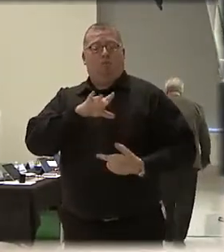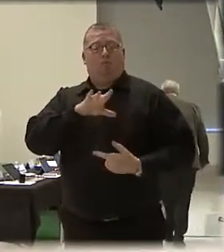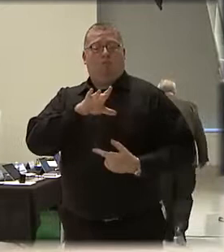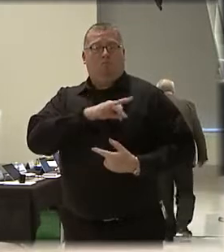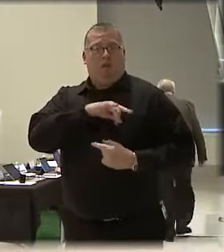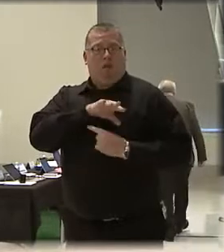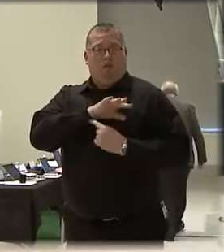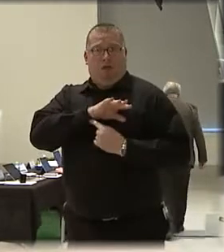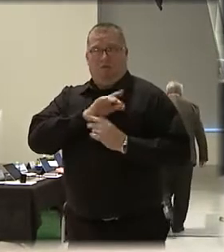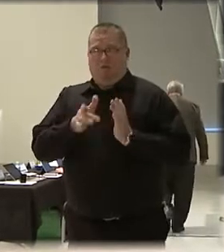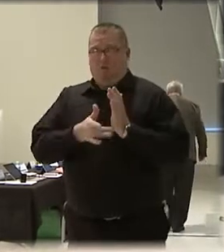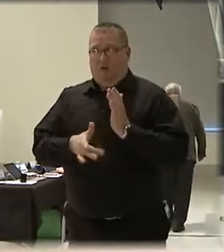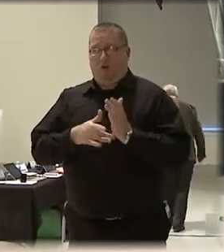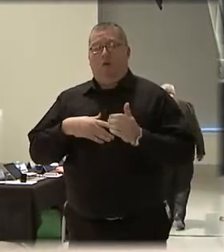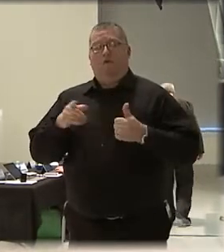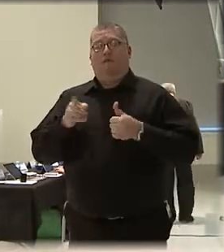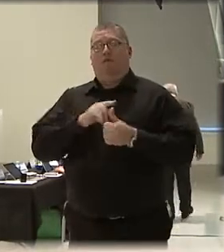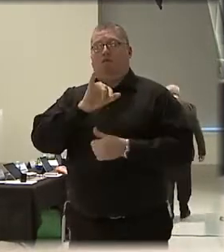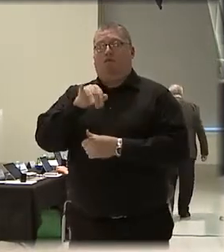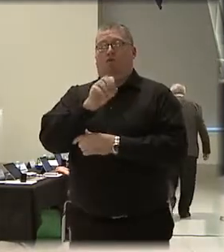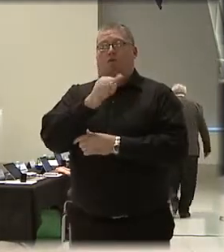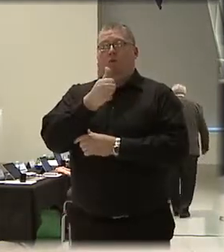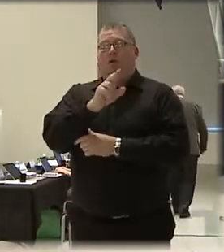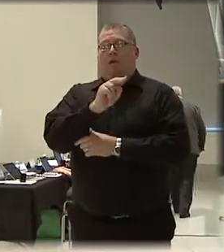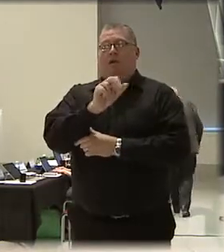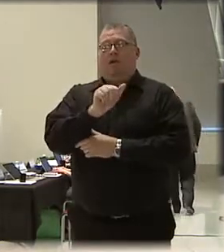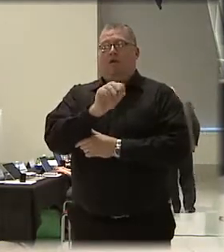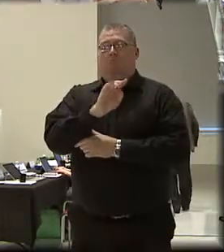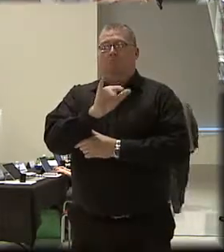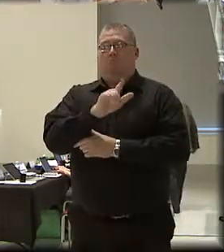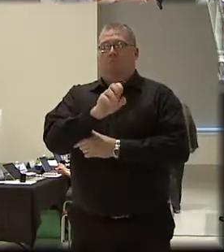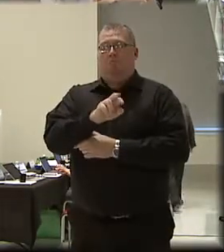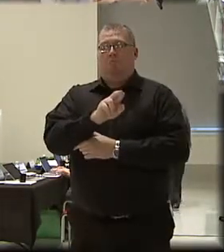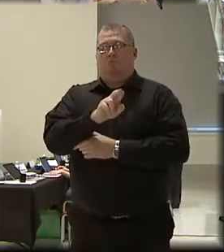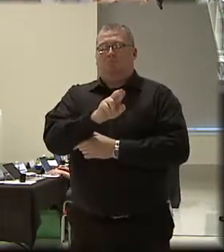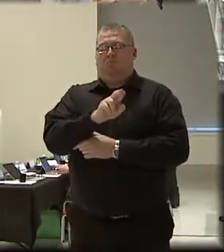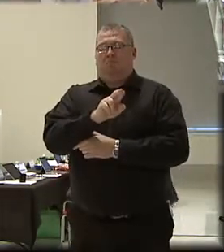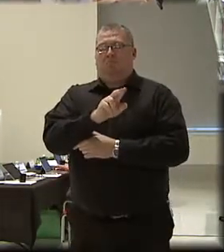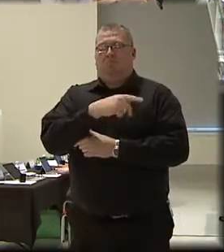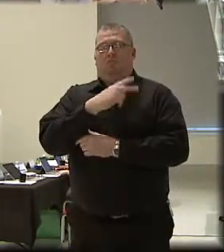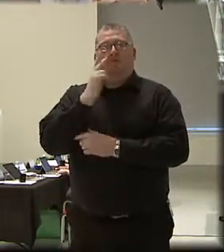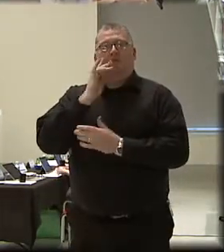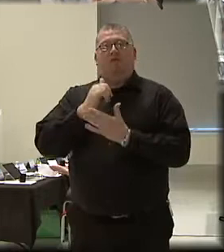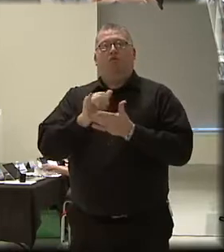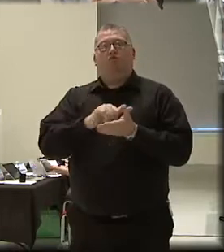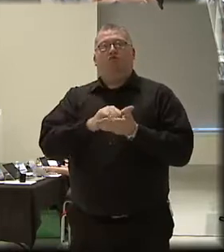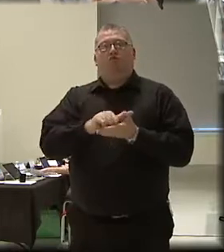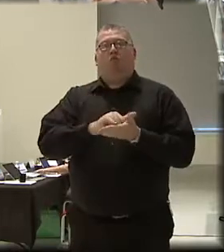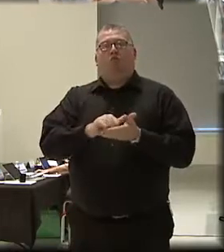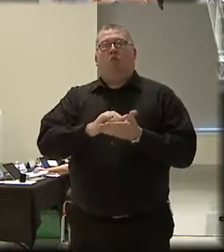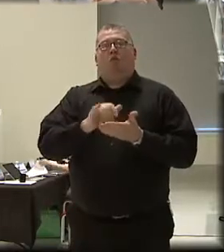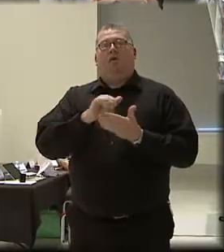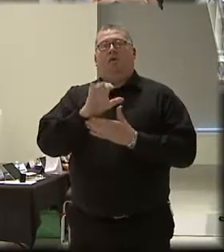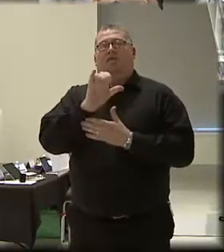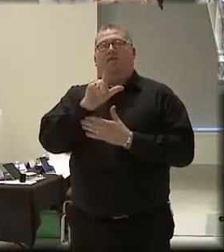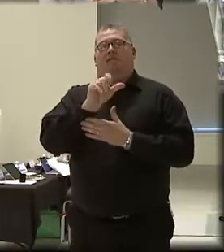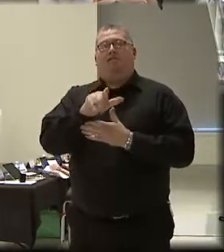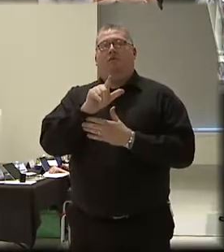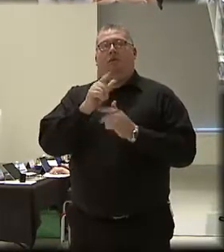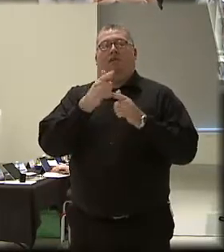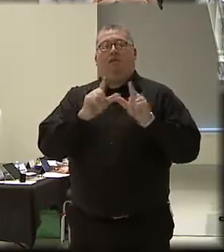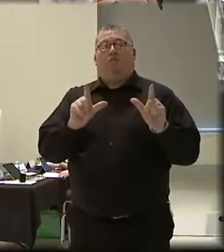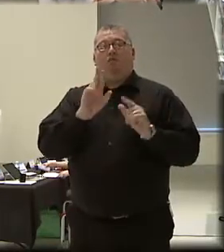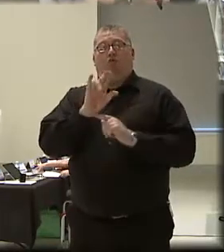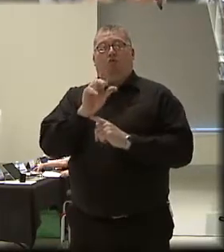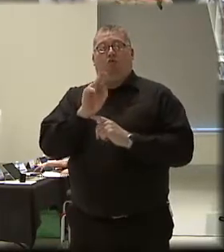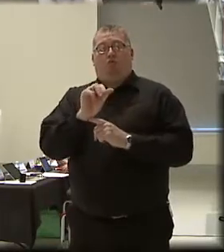hear first from Johanna Miller, Advocacy Director, New York Civil Liberties Union. Thank you for joining